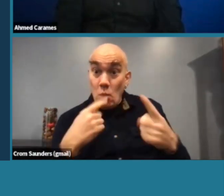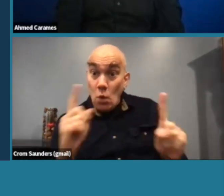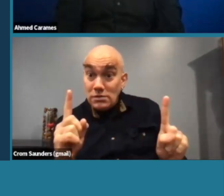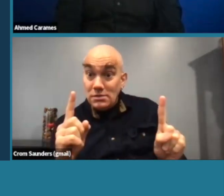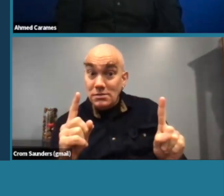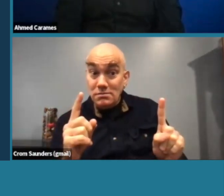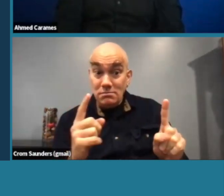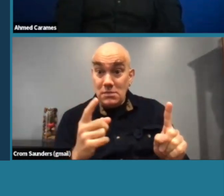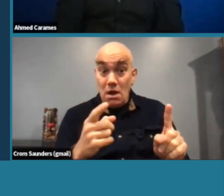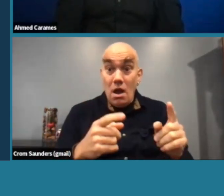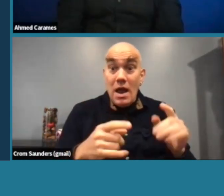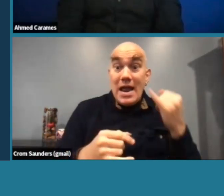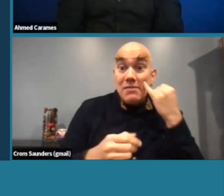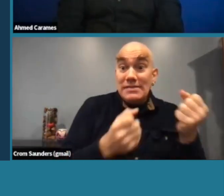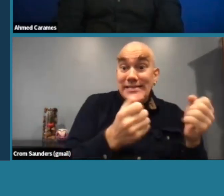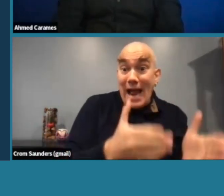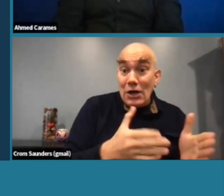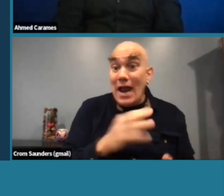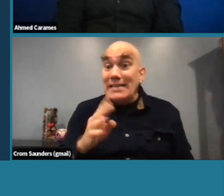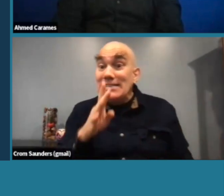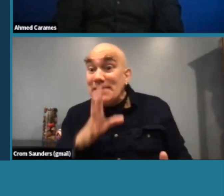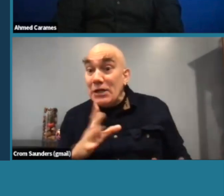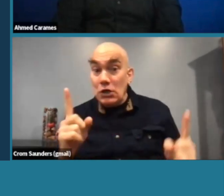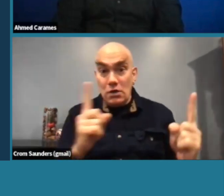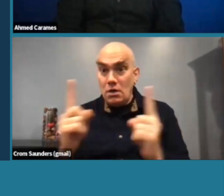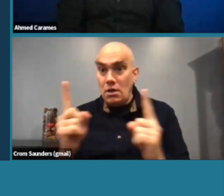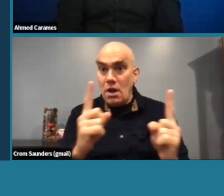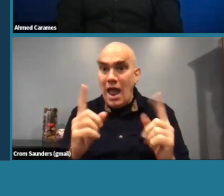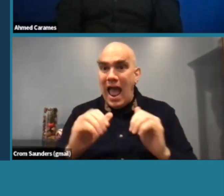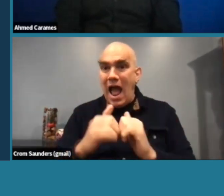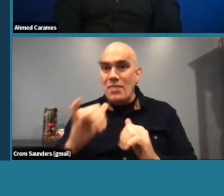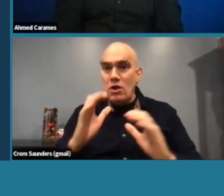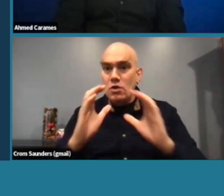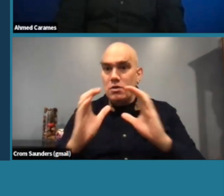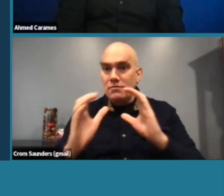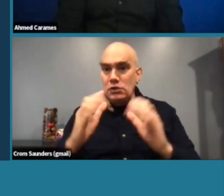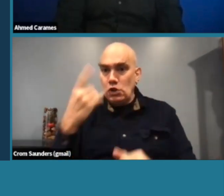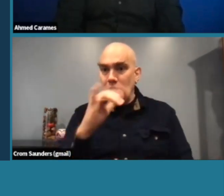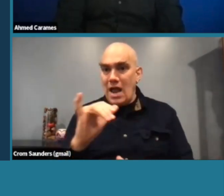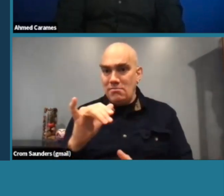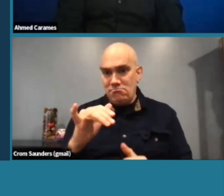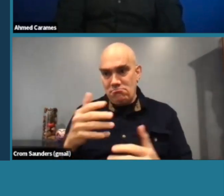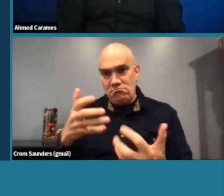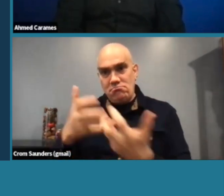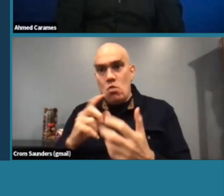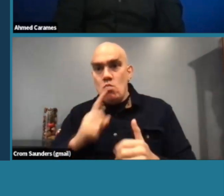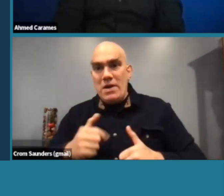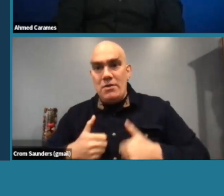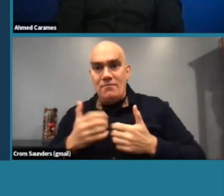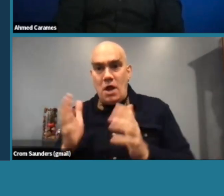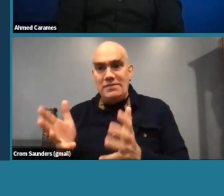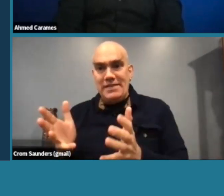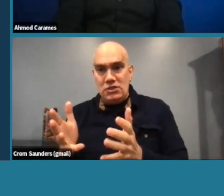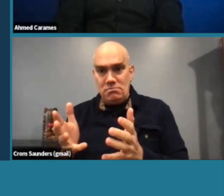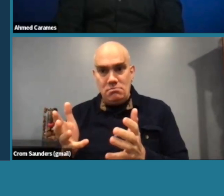concept. I mean, it makes sense, right? You want to make sure it's in a context that works. If there's a signer and speaker going back and forth, you need to have that timing. You